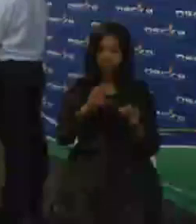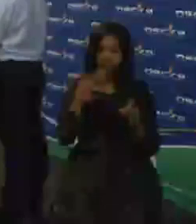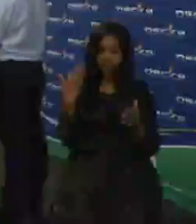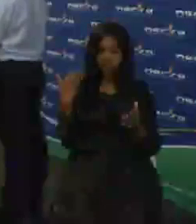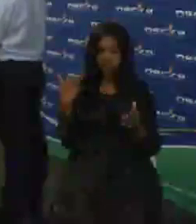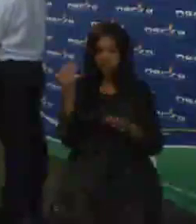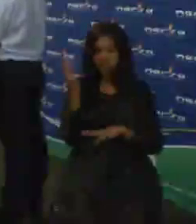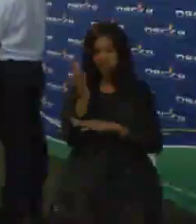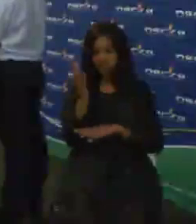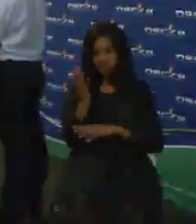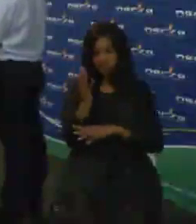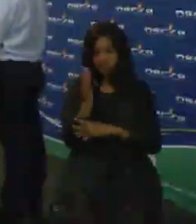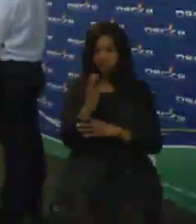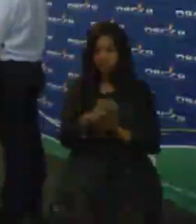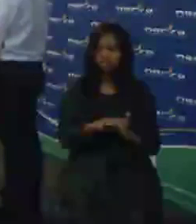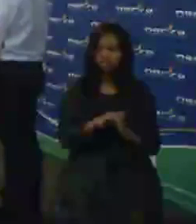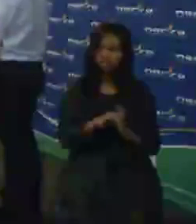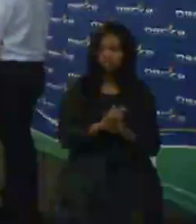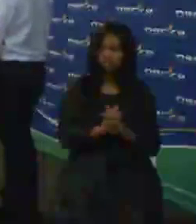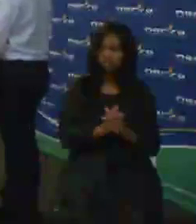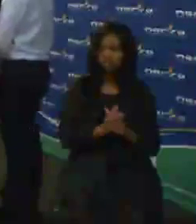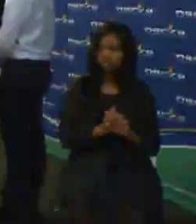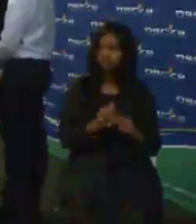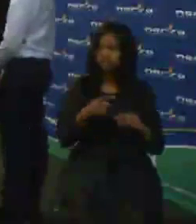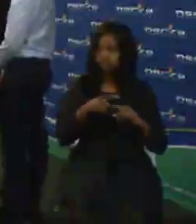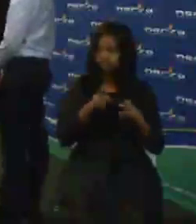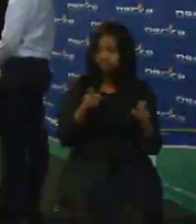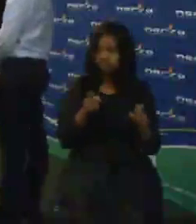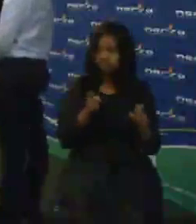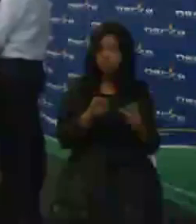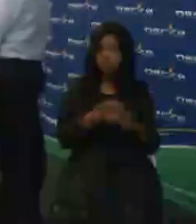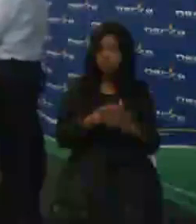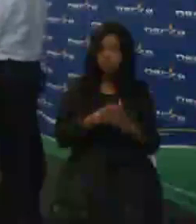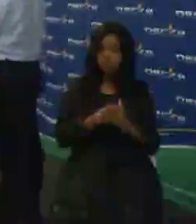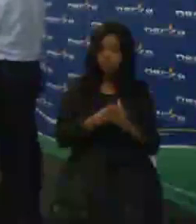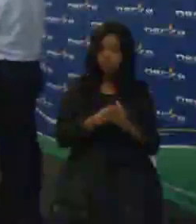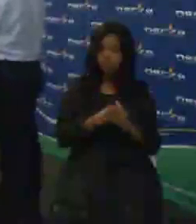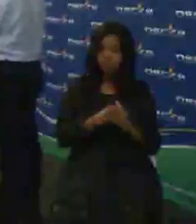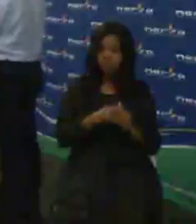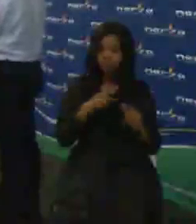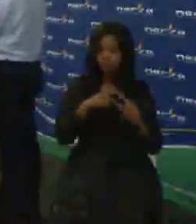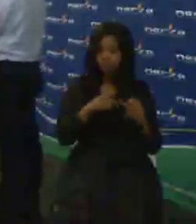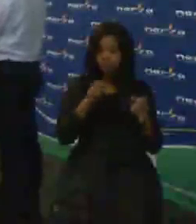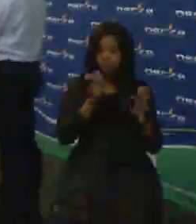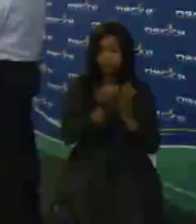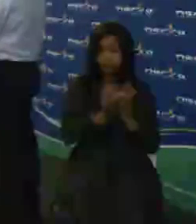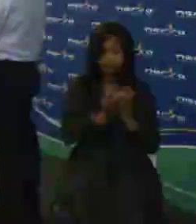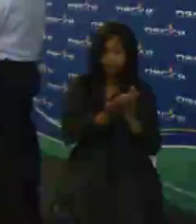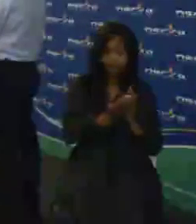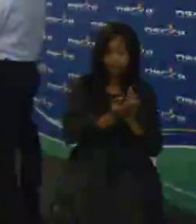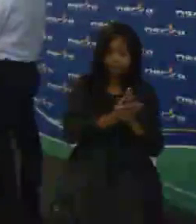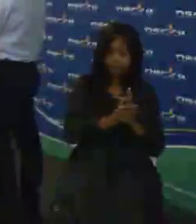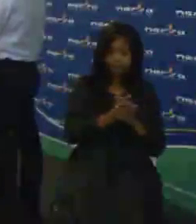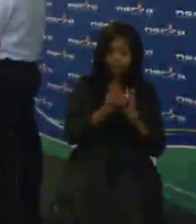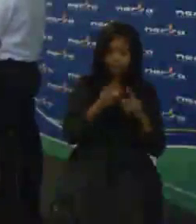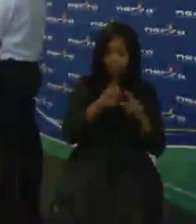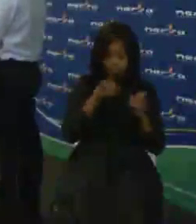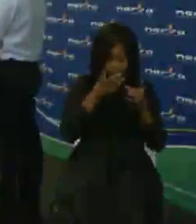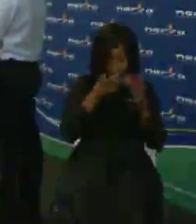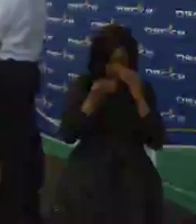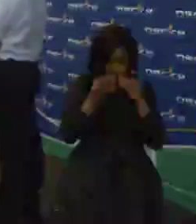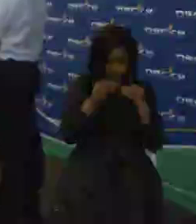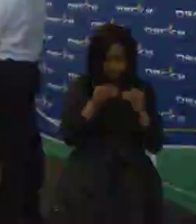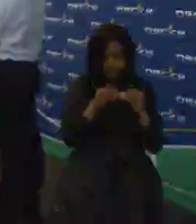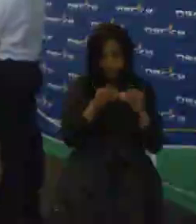previous presentation from the academic, I was